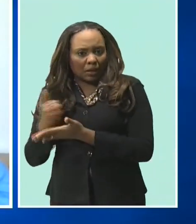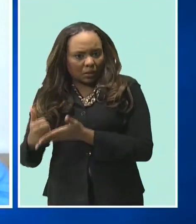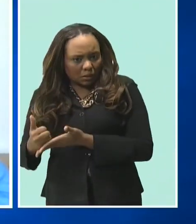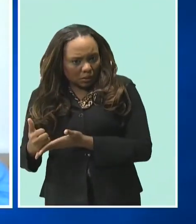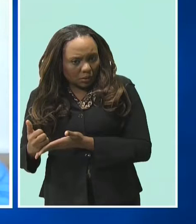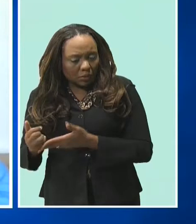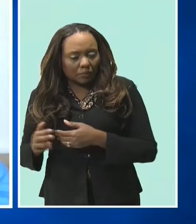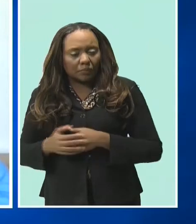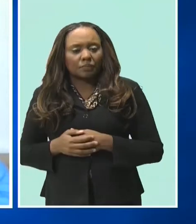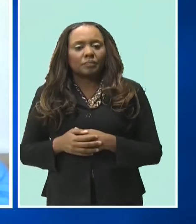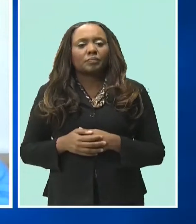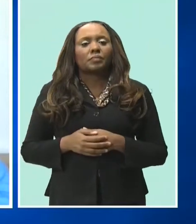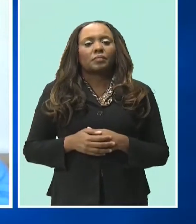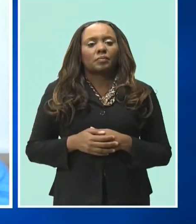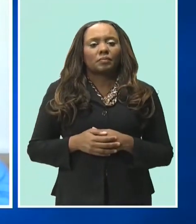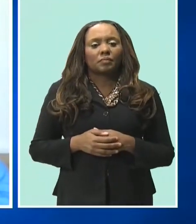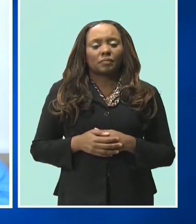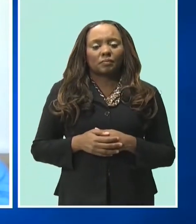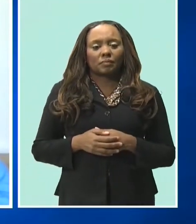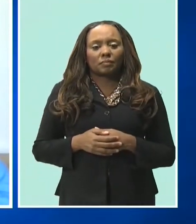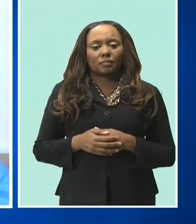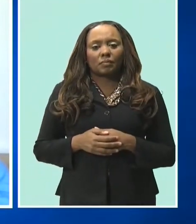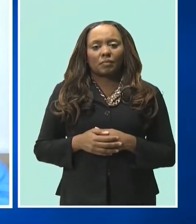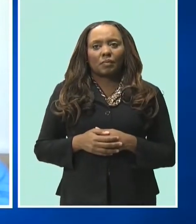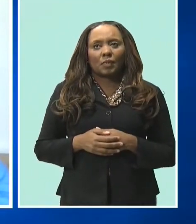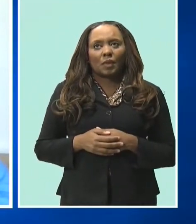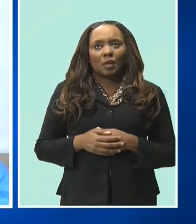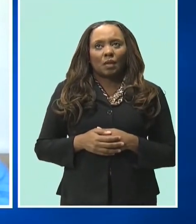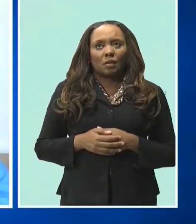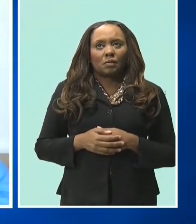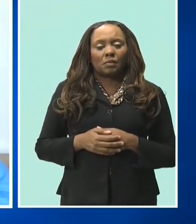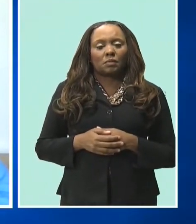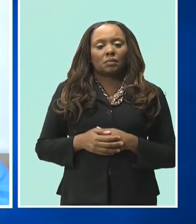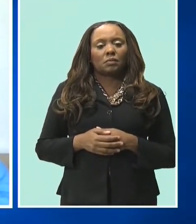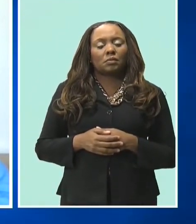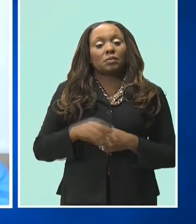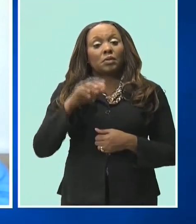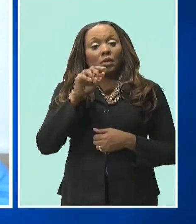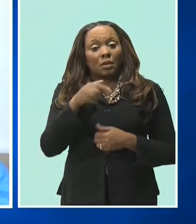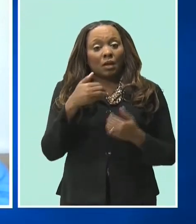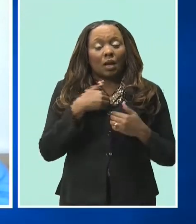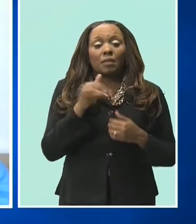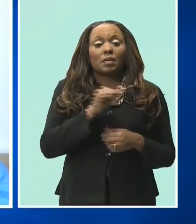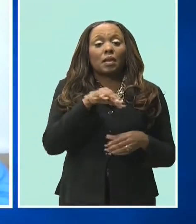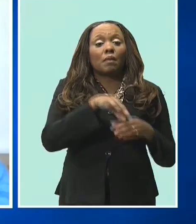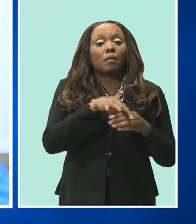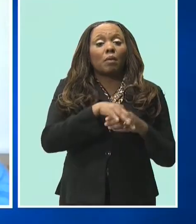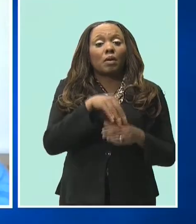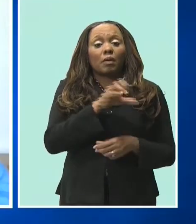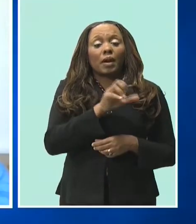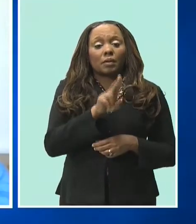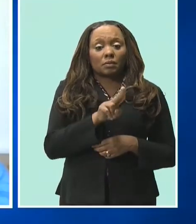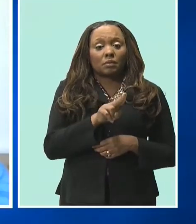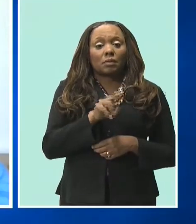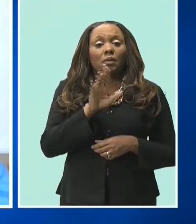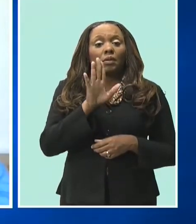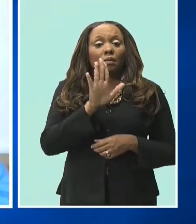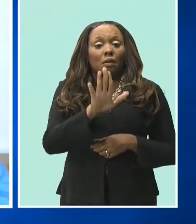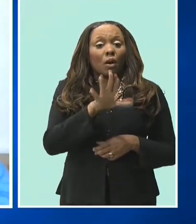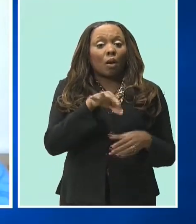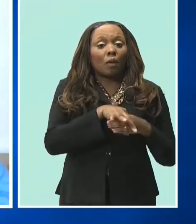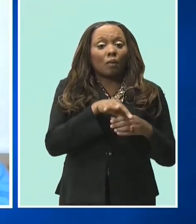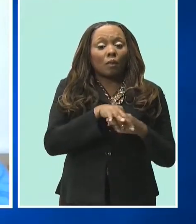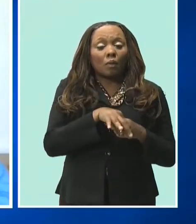institution, you have the same vote. One member, one vote, and your vote is equivalent to the person who might have